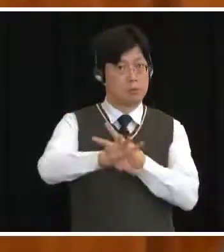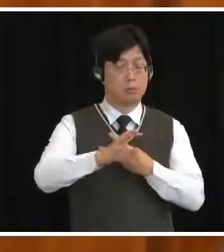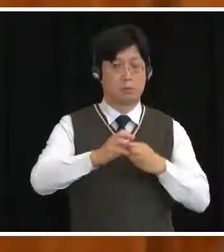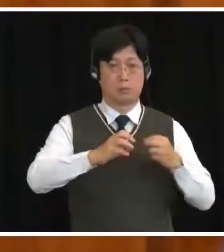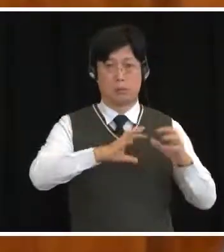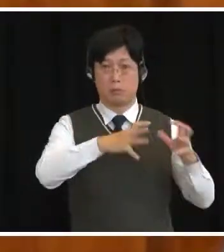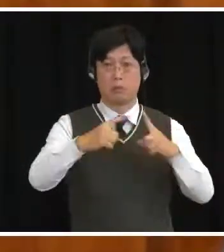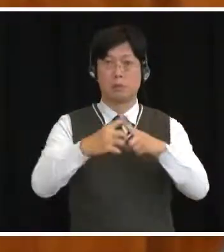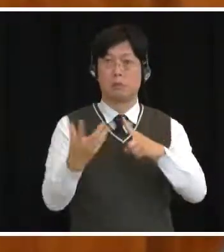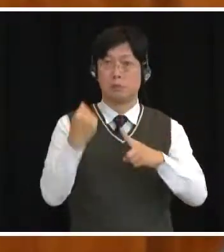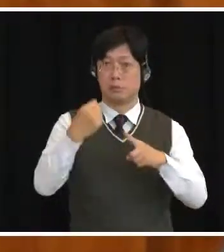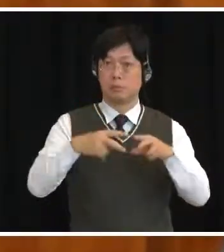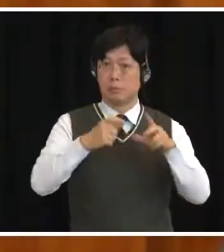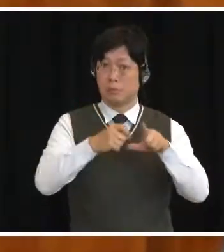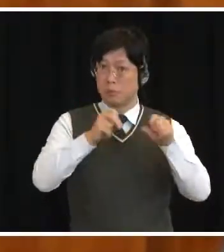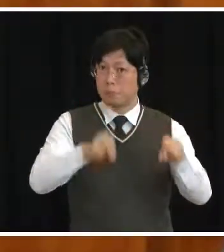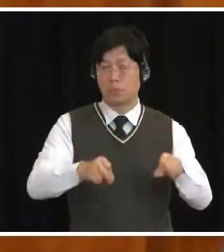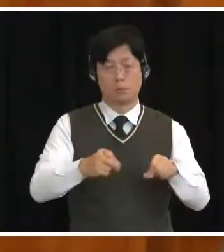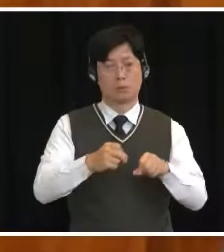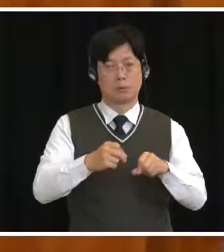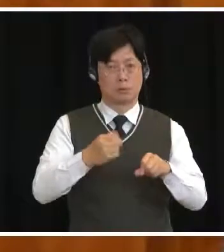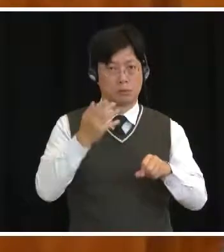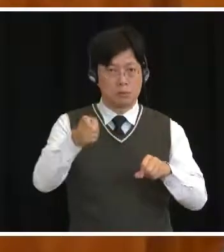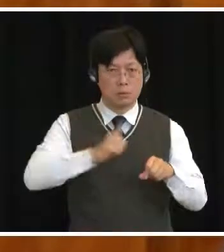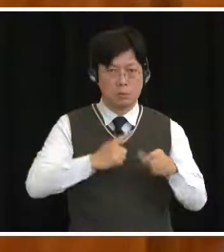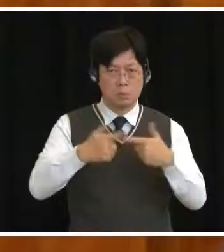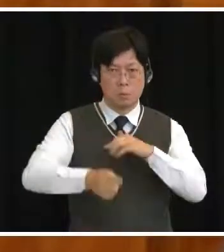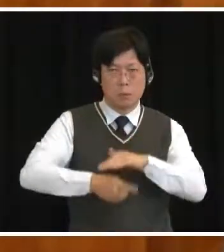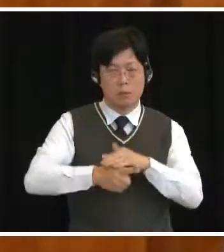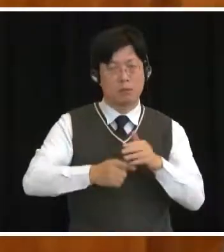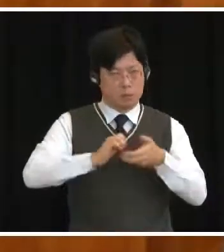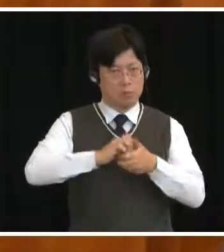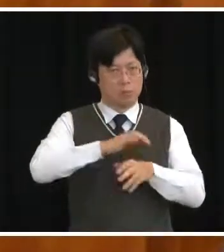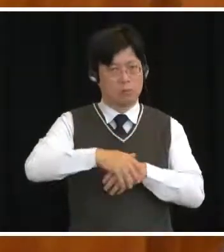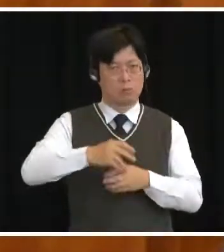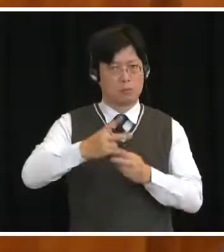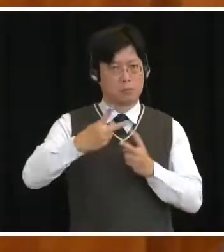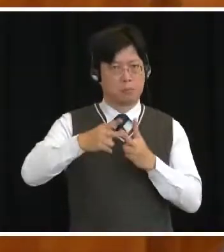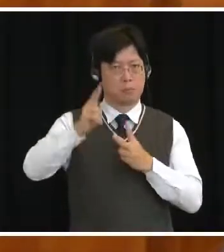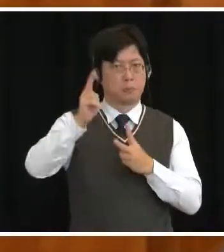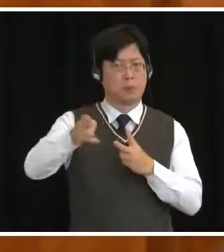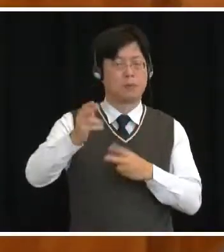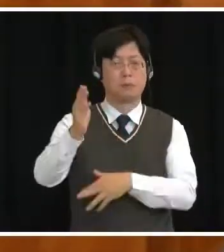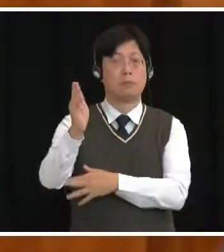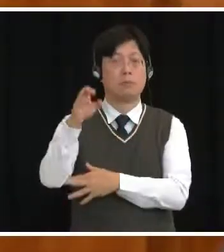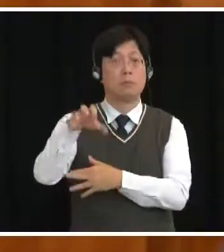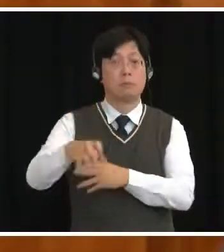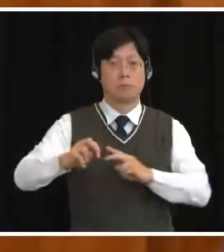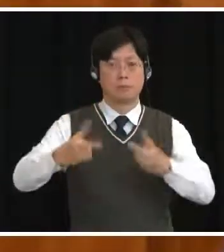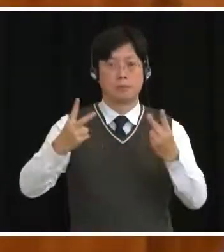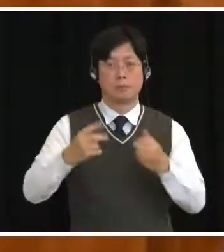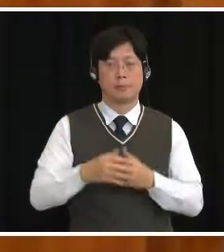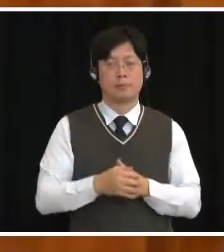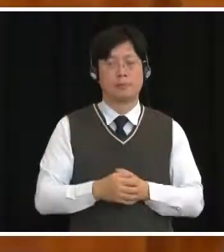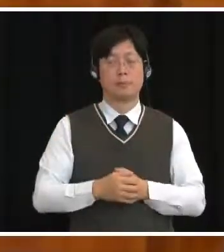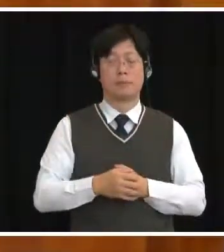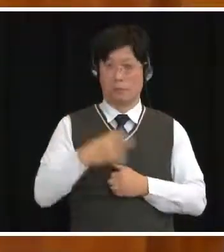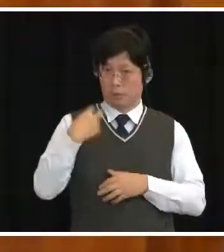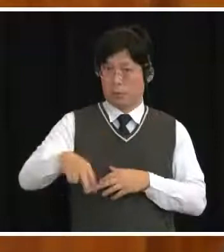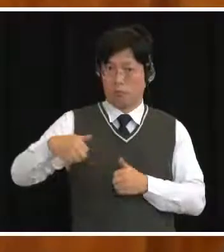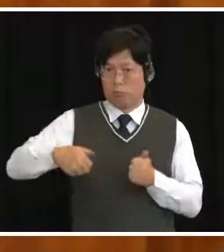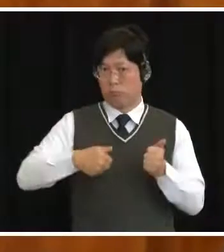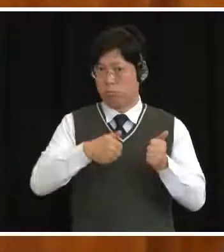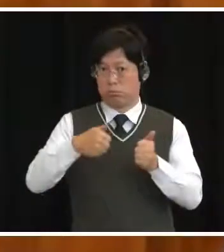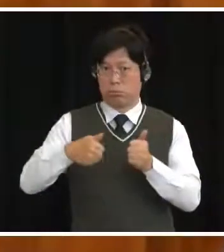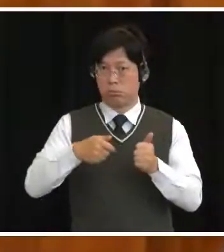including children's rights or any other international human rights instruments, that we will send a letter of opinion to